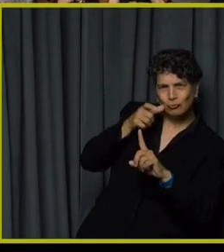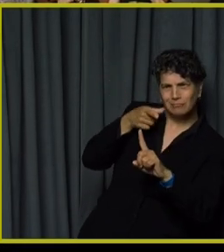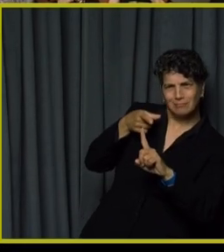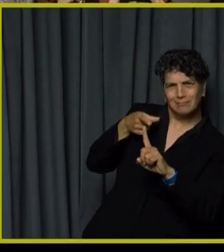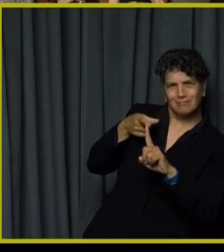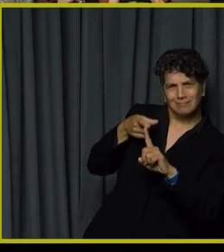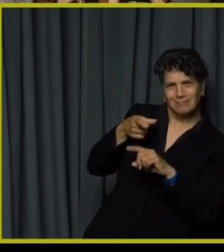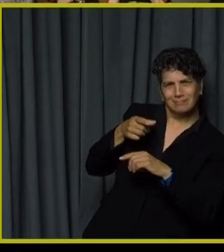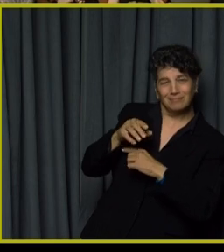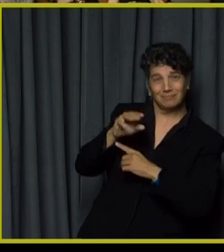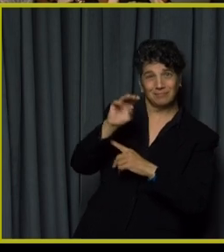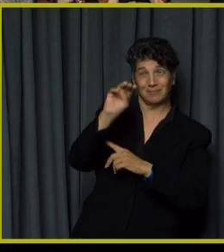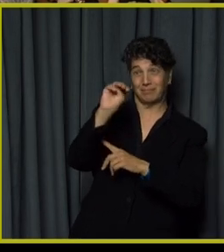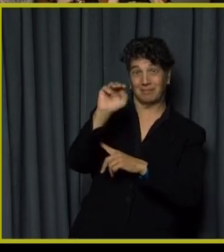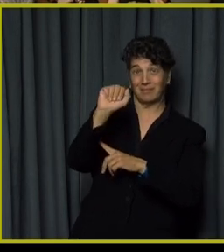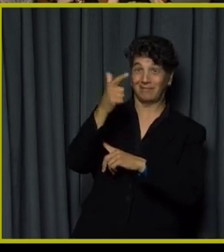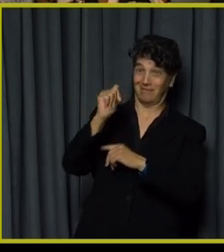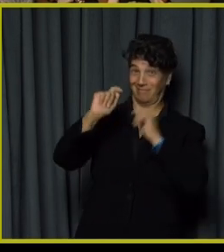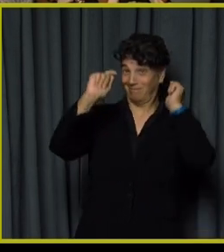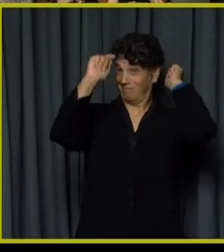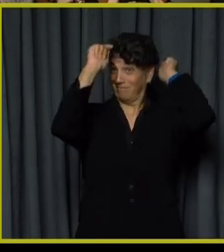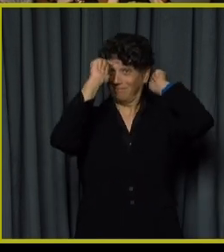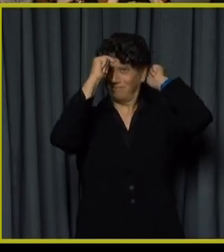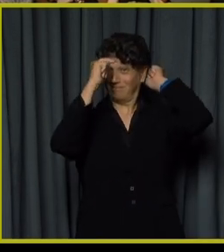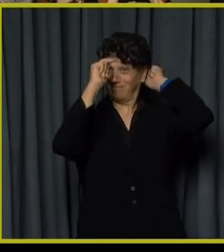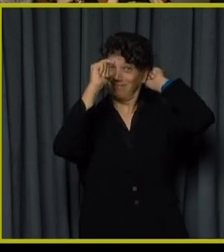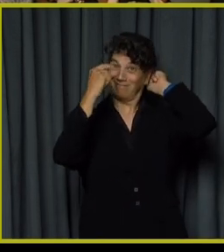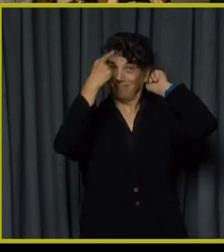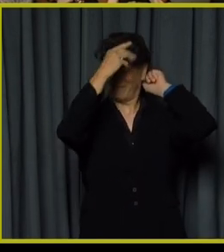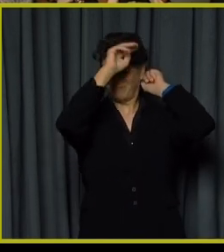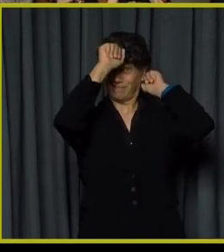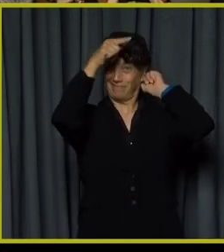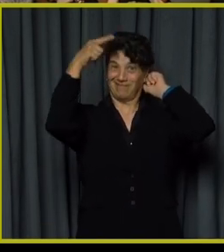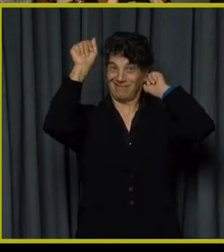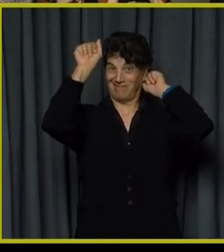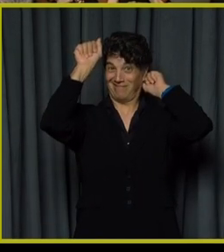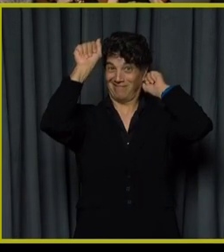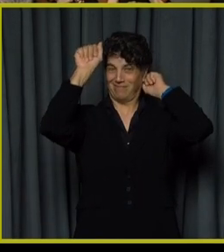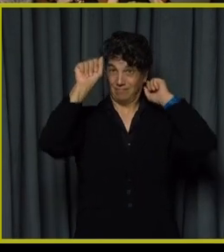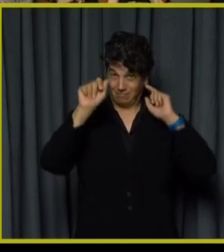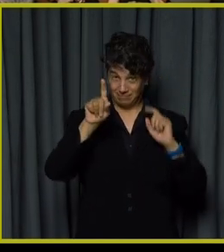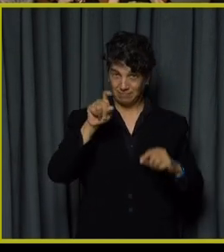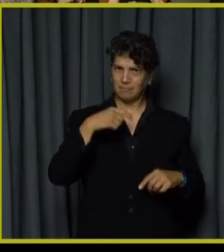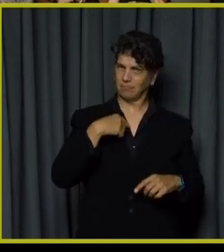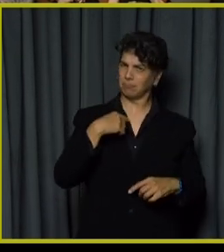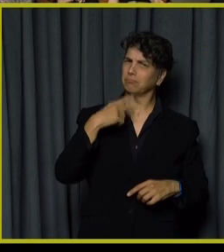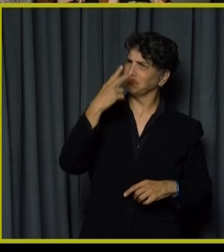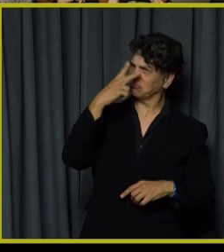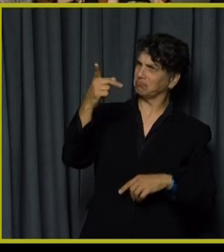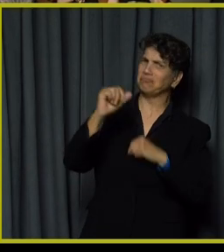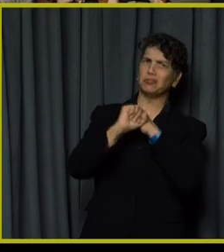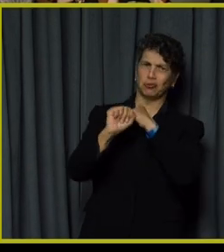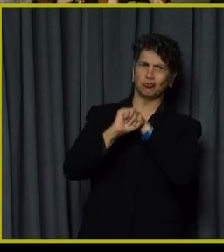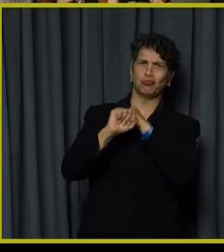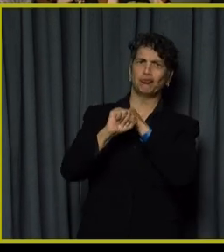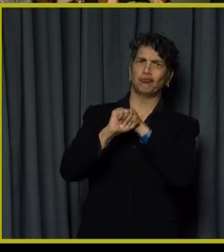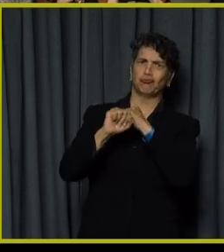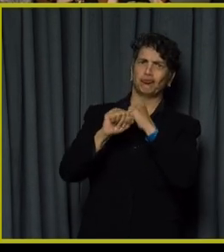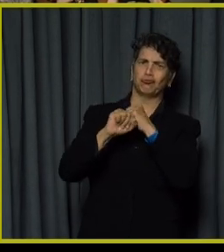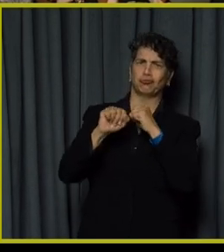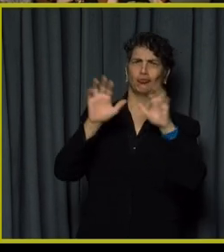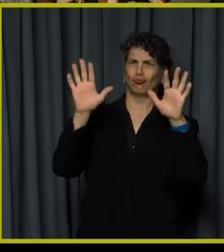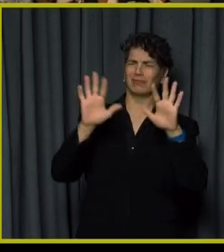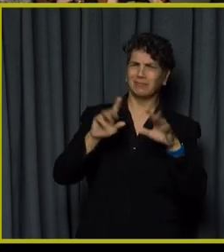seen these media things talk about American crisis. When? Black America has always been in crisis